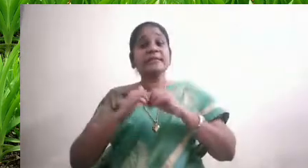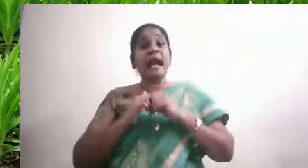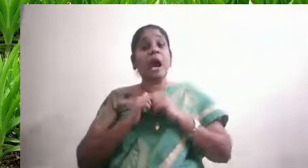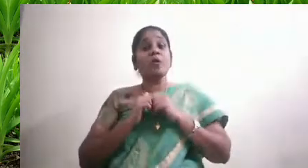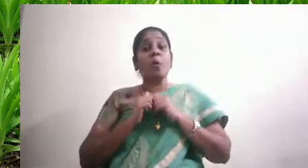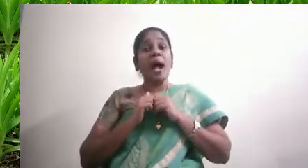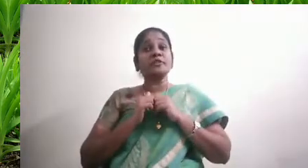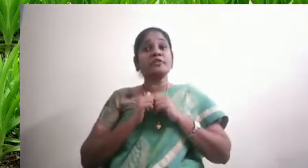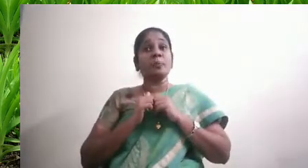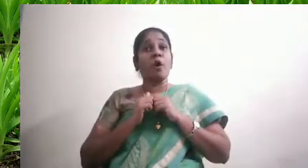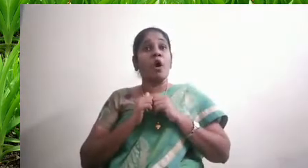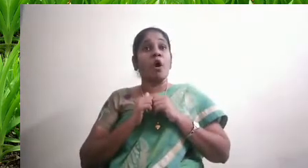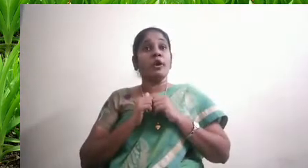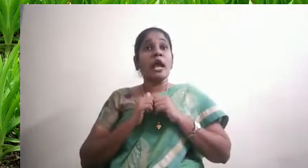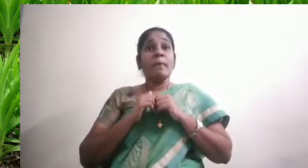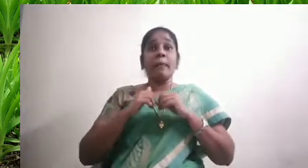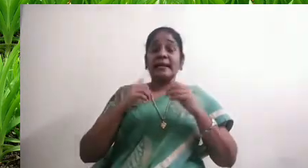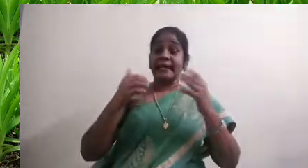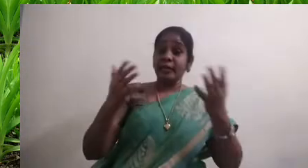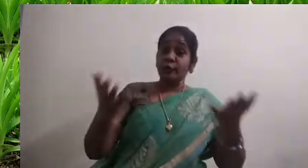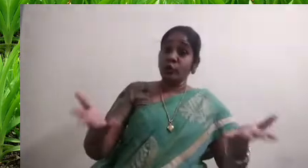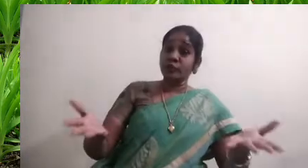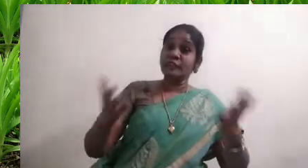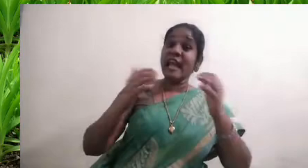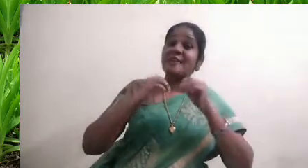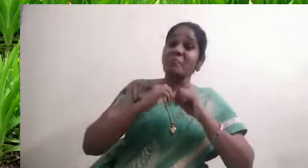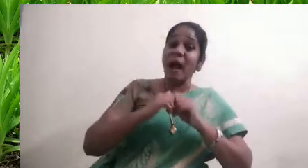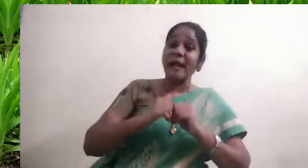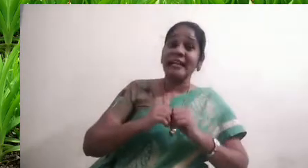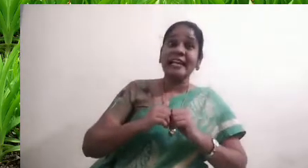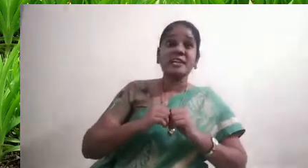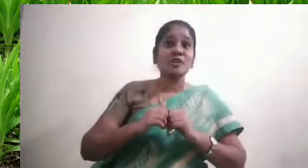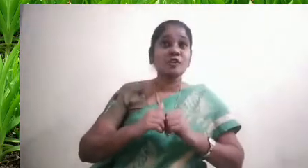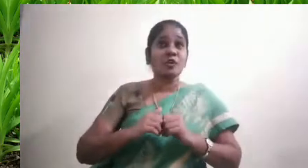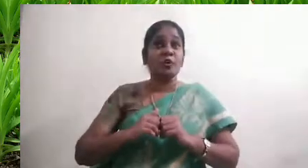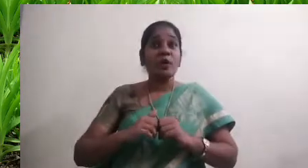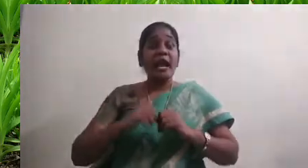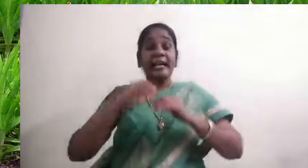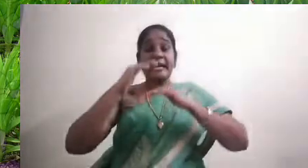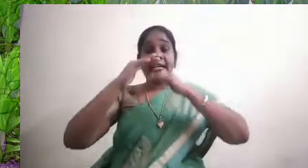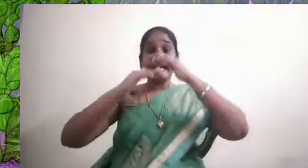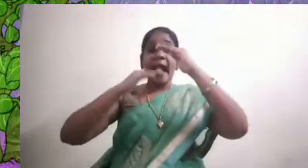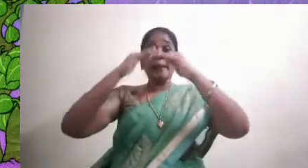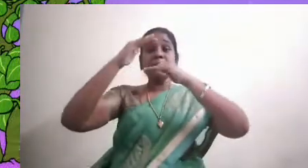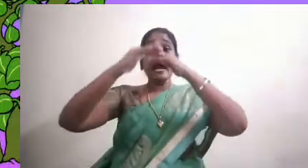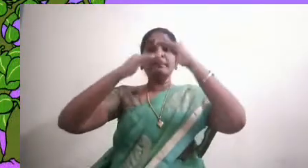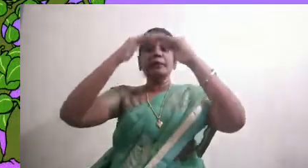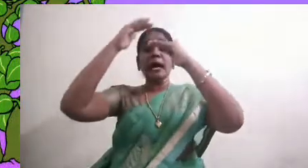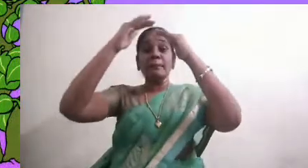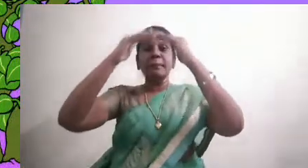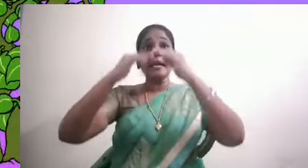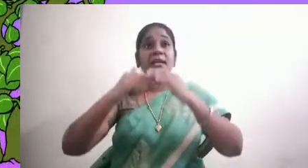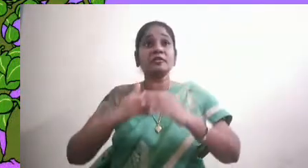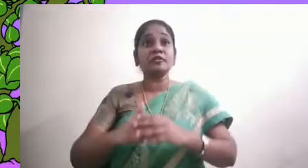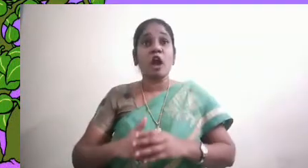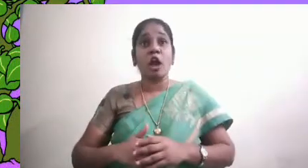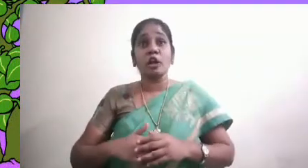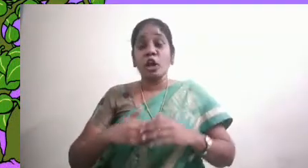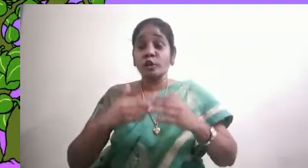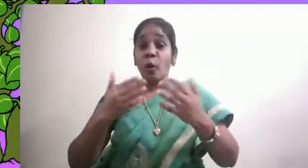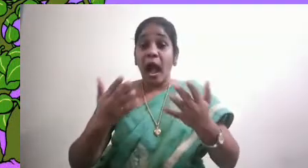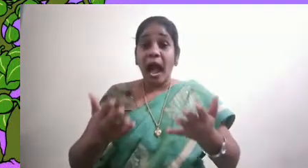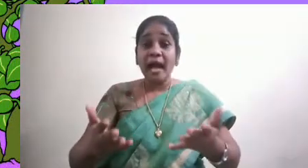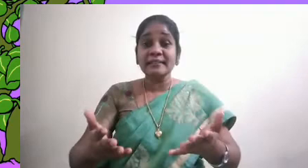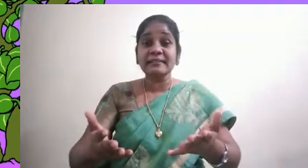sold his cow once more, but he used that money too. He climbed up the